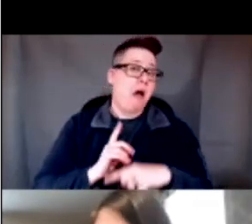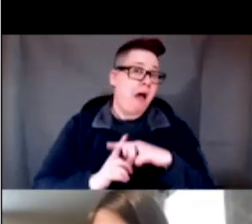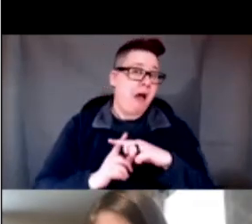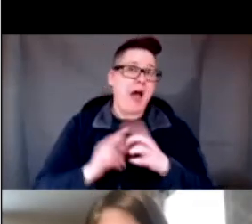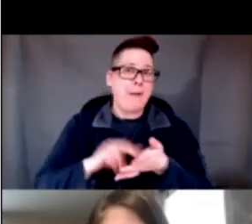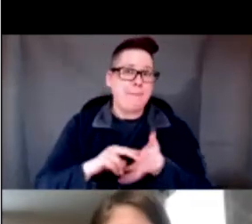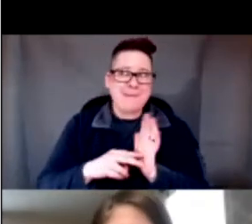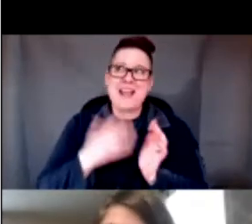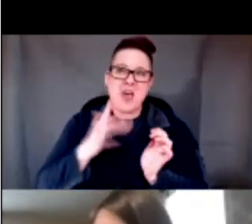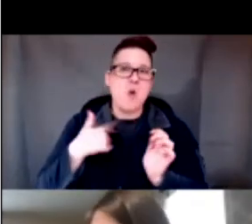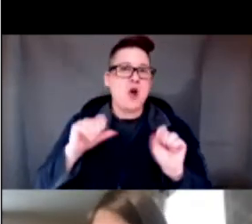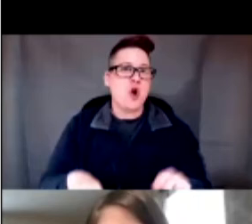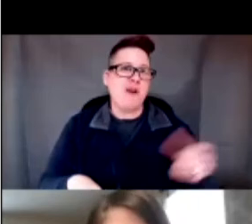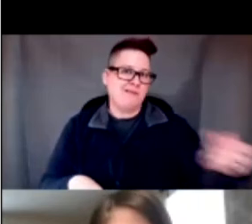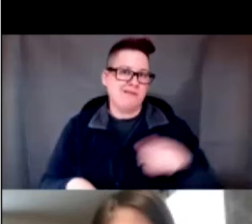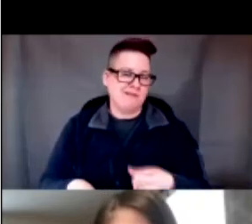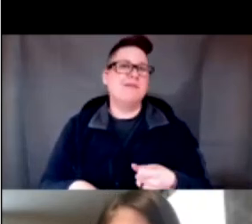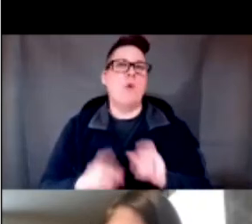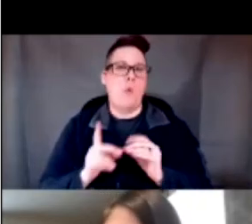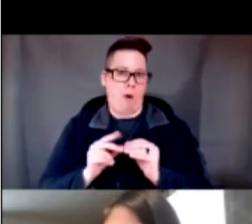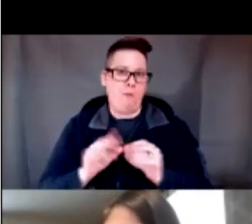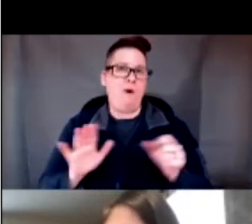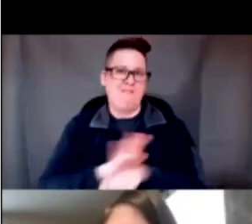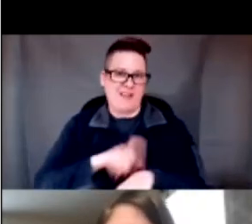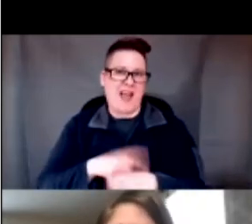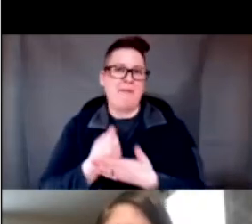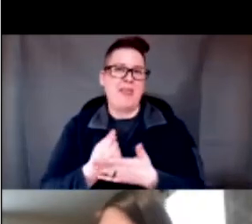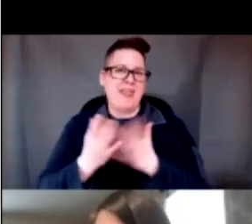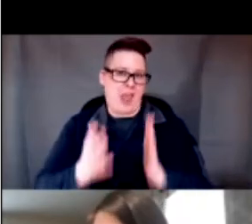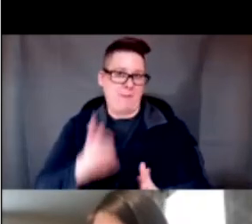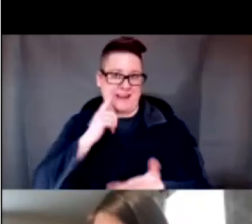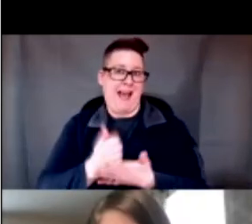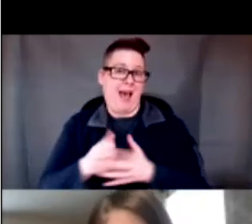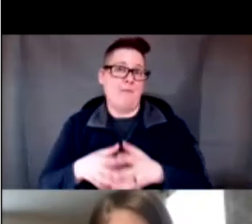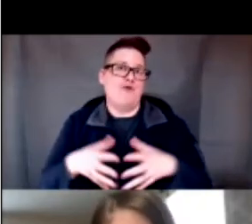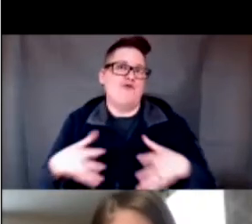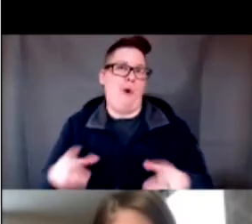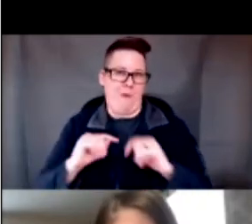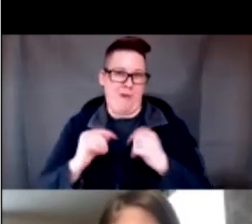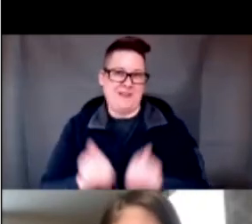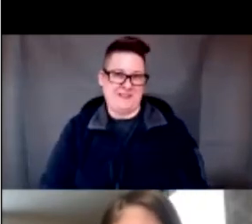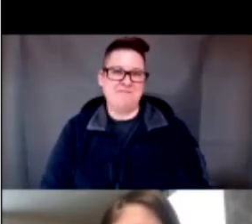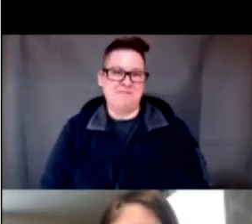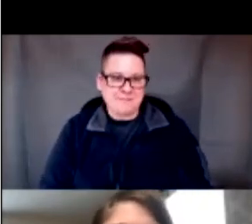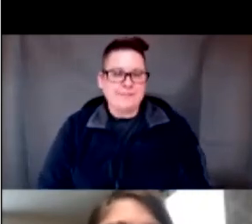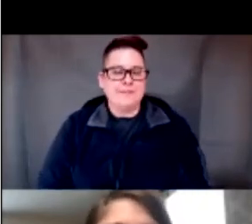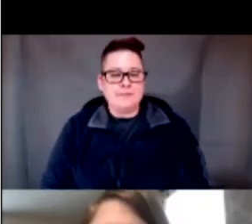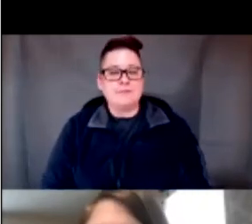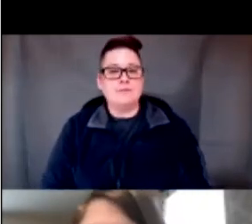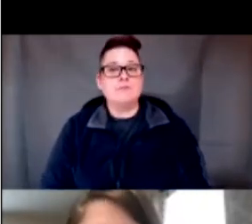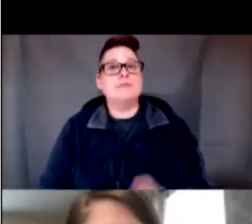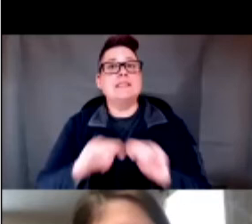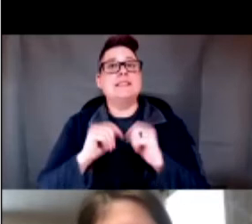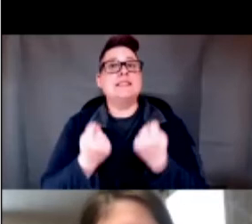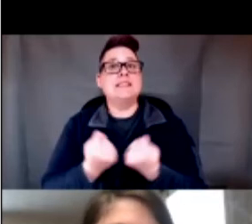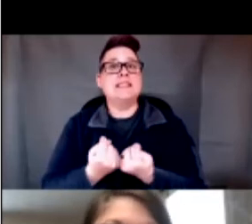were fortunately able to hire an additional full-time therapist to grow our team and our service. Our team of